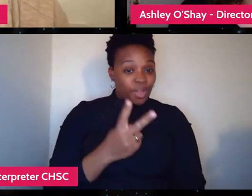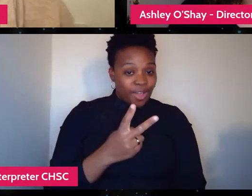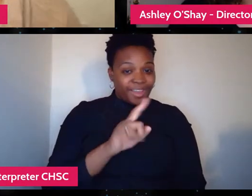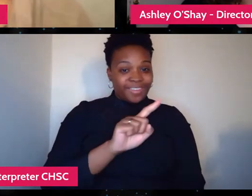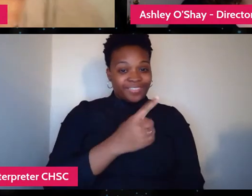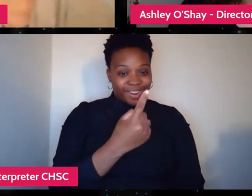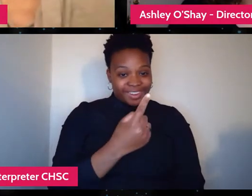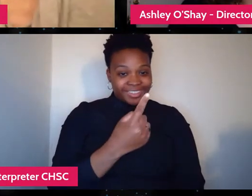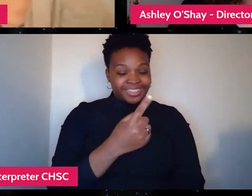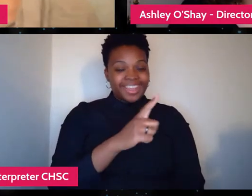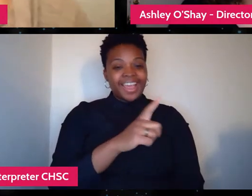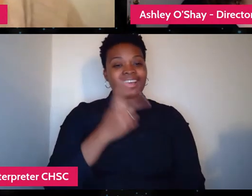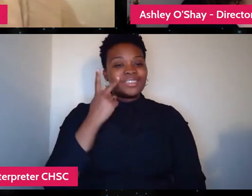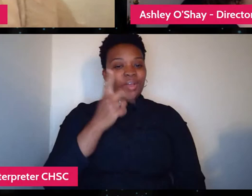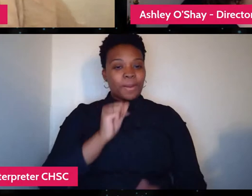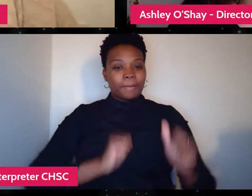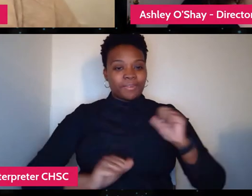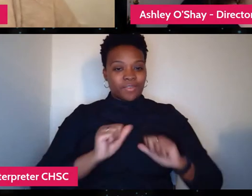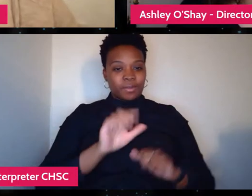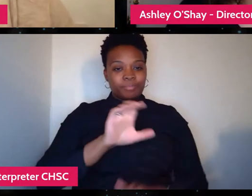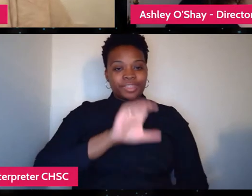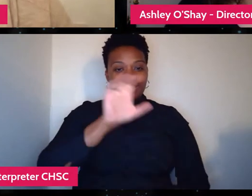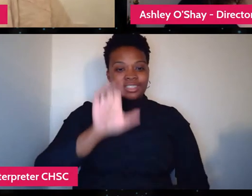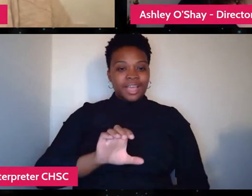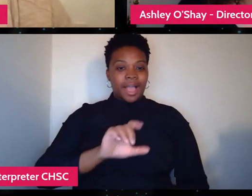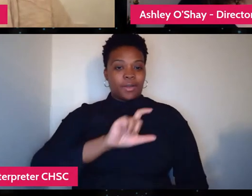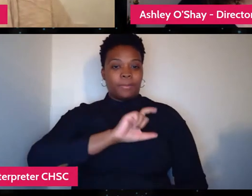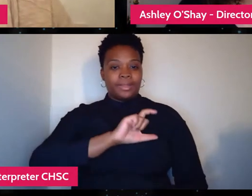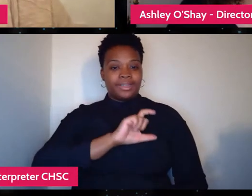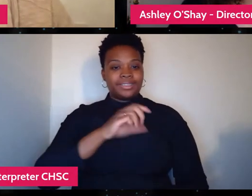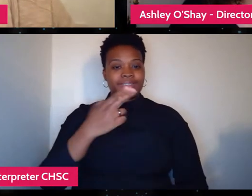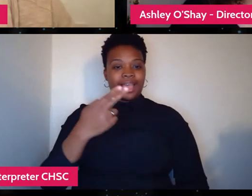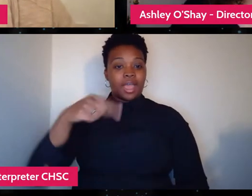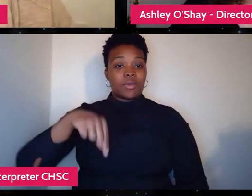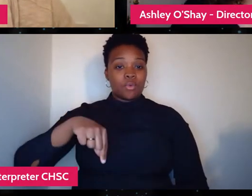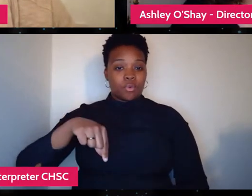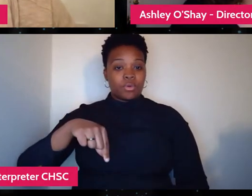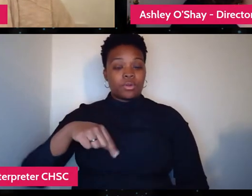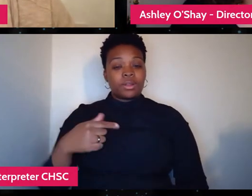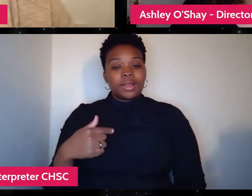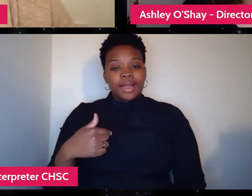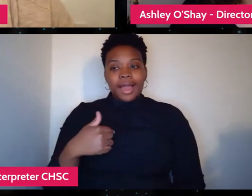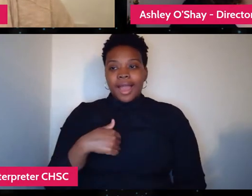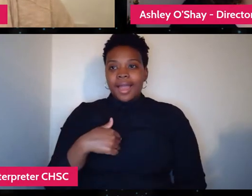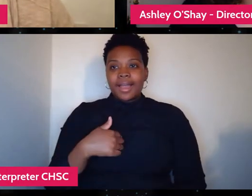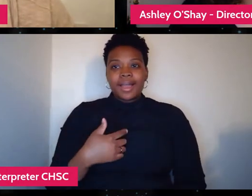I saw her perform at Chicago Police Headquarters. And I was just so